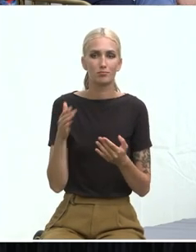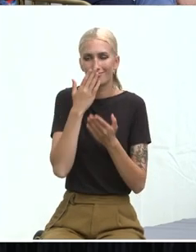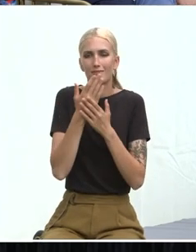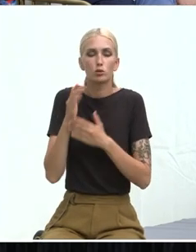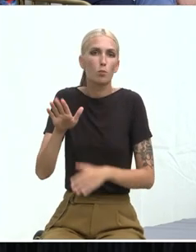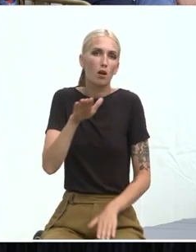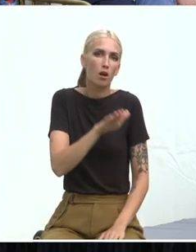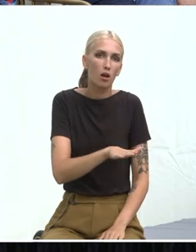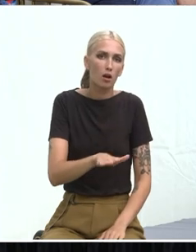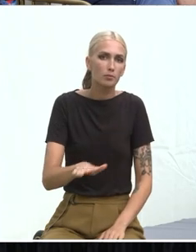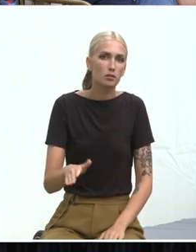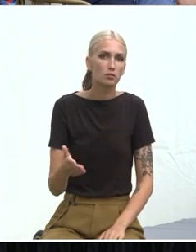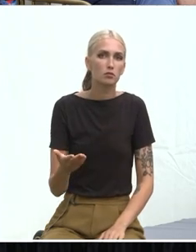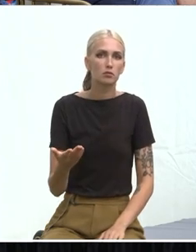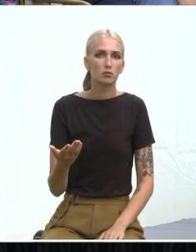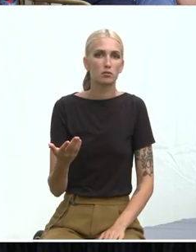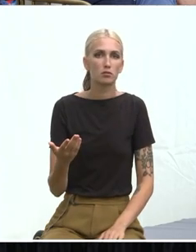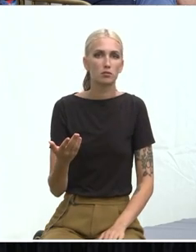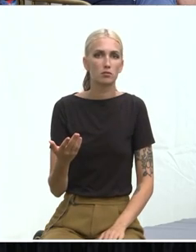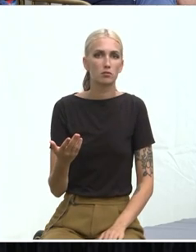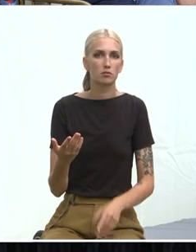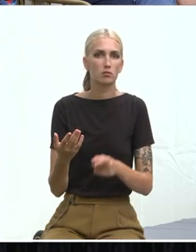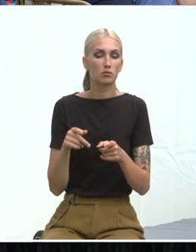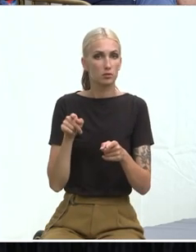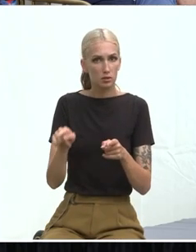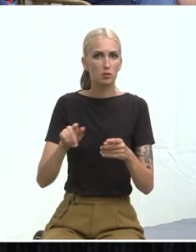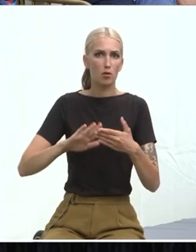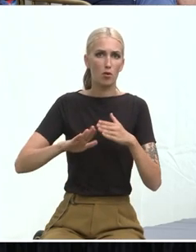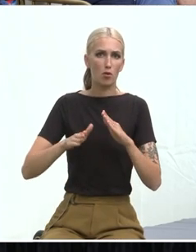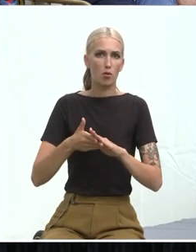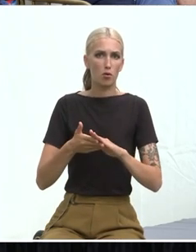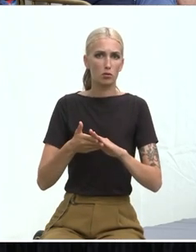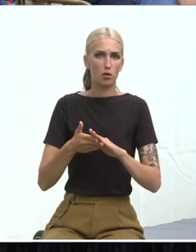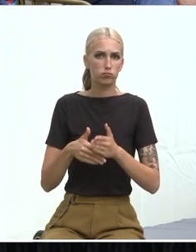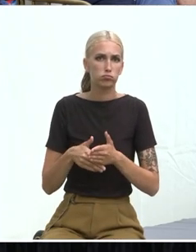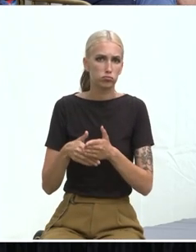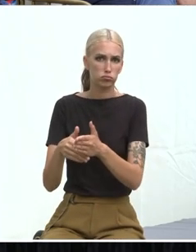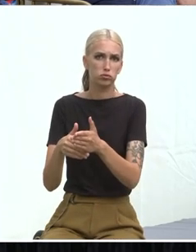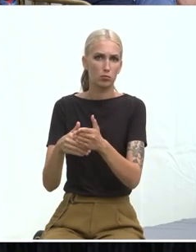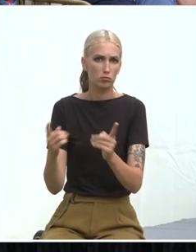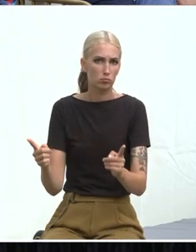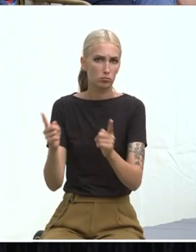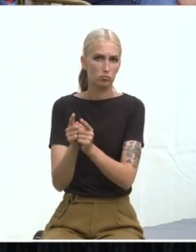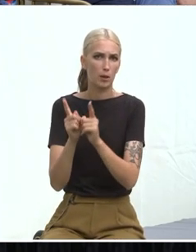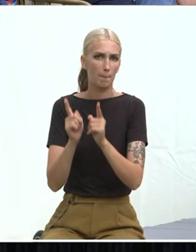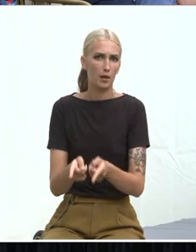children. And those situations must be met. These are clearly